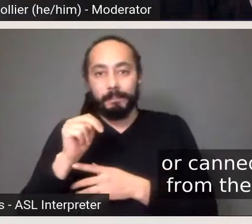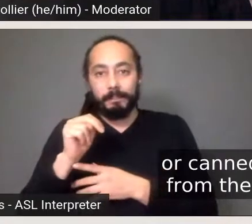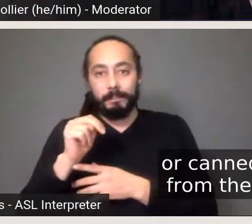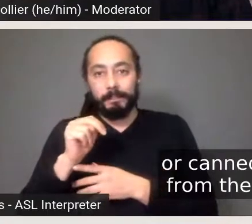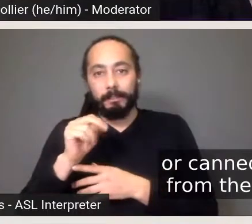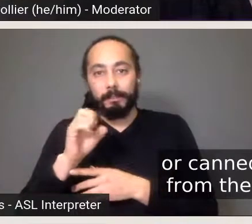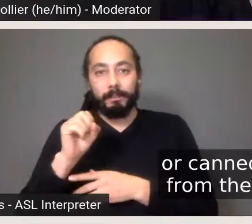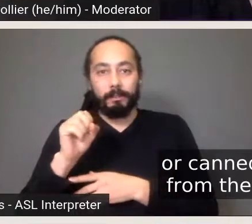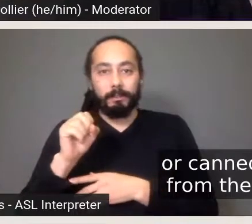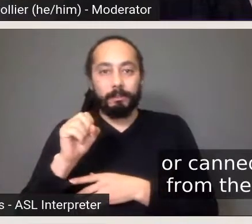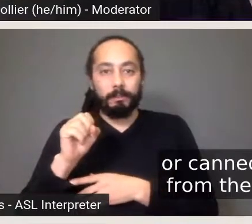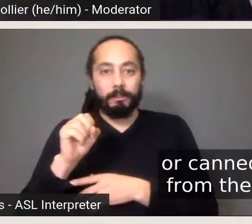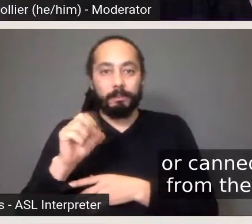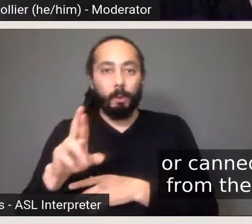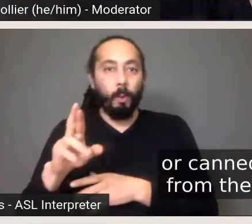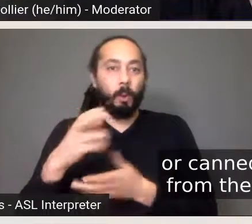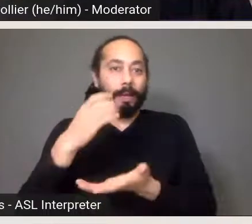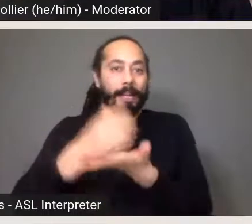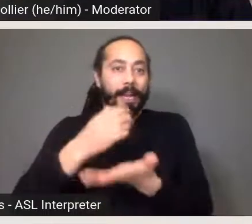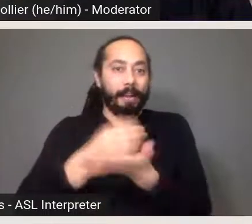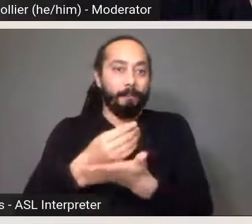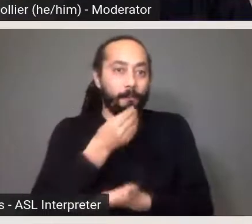the canned food that